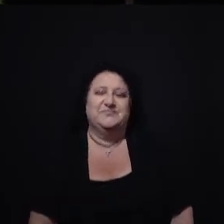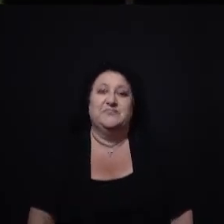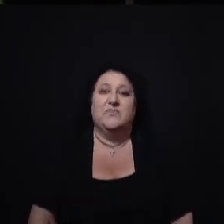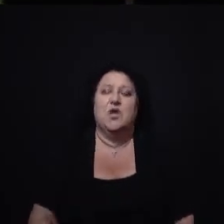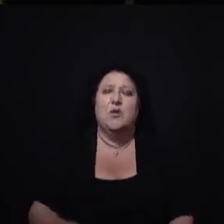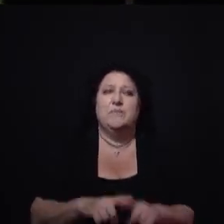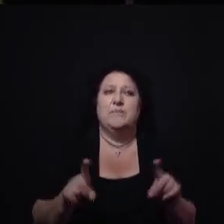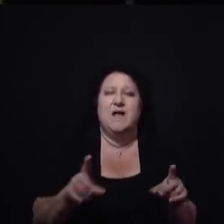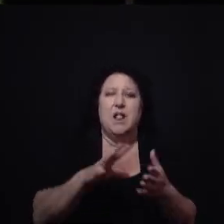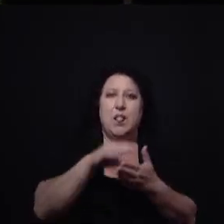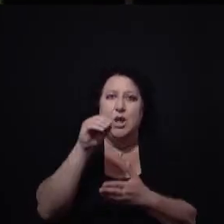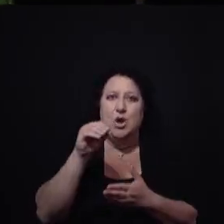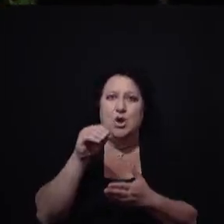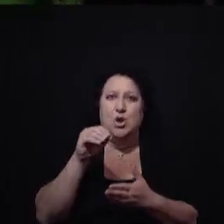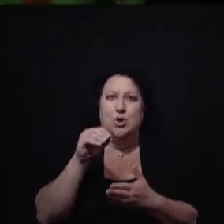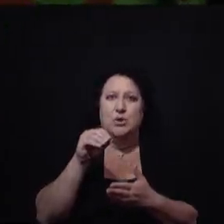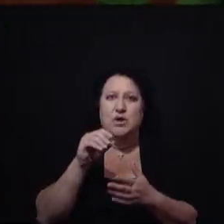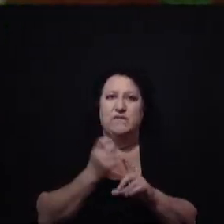Learn from me.